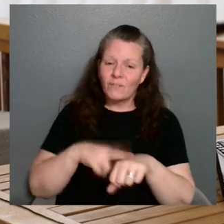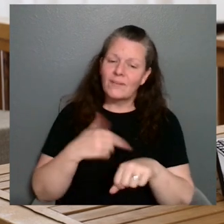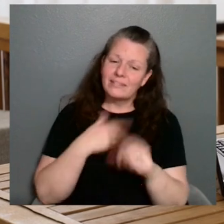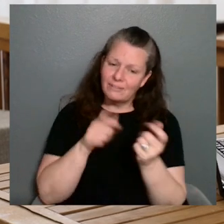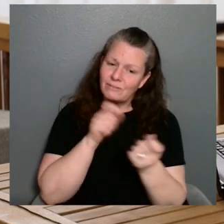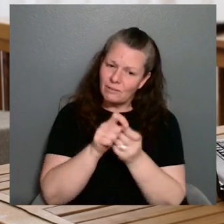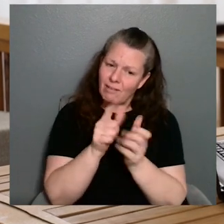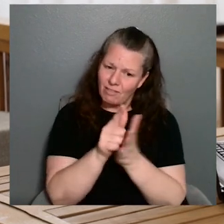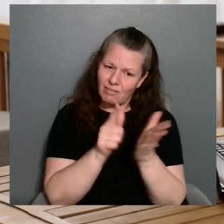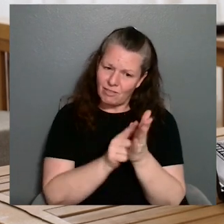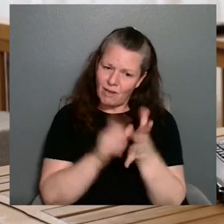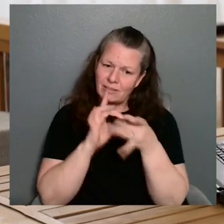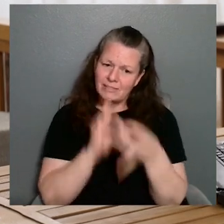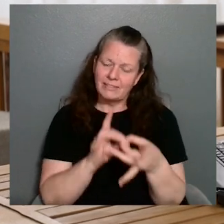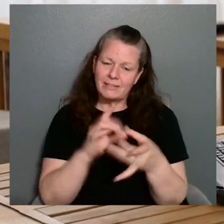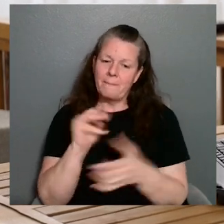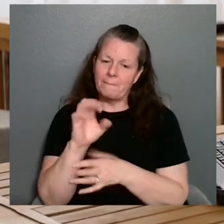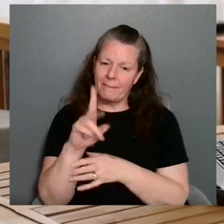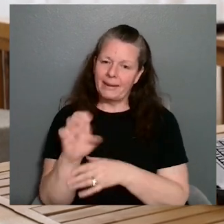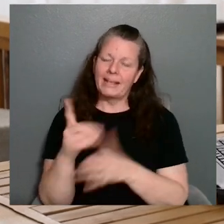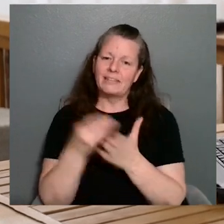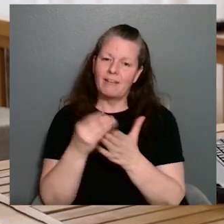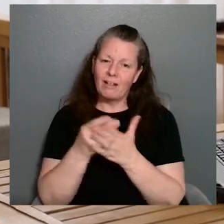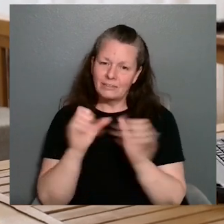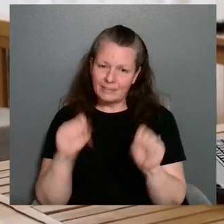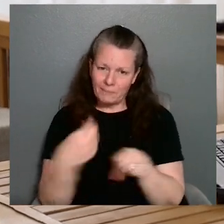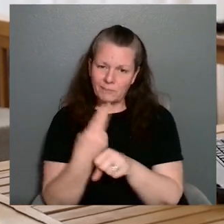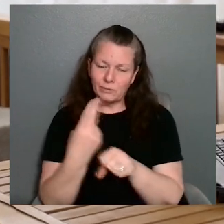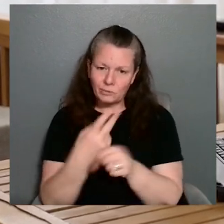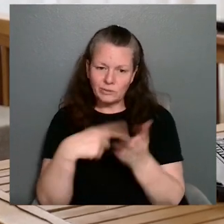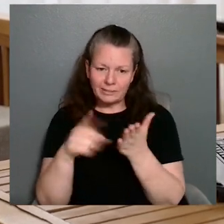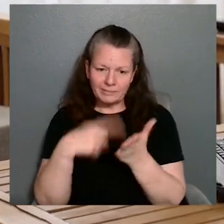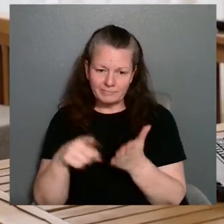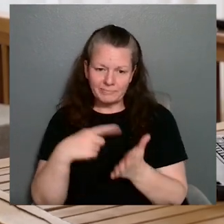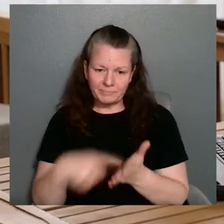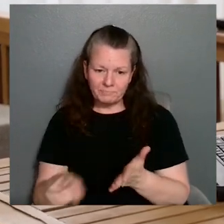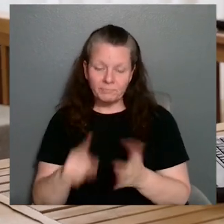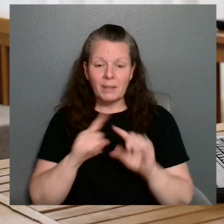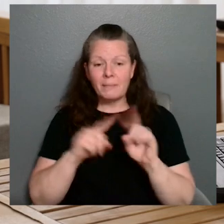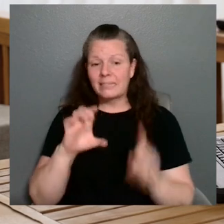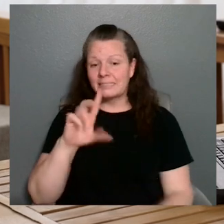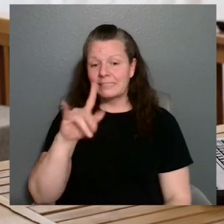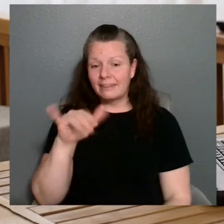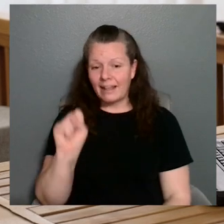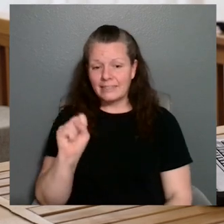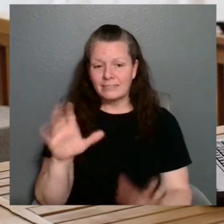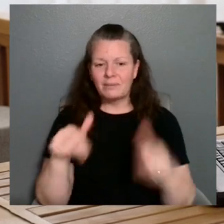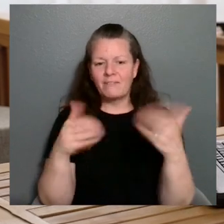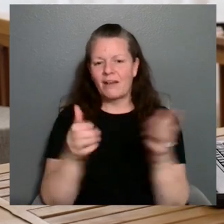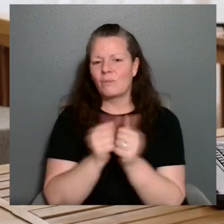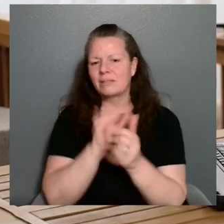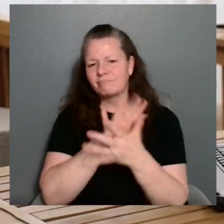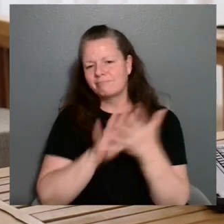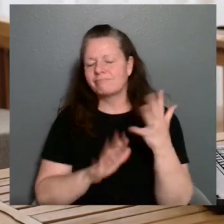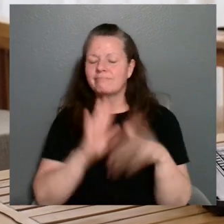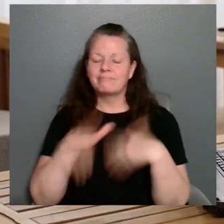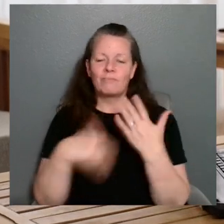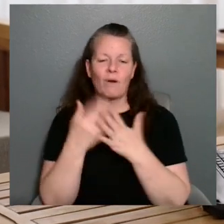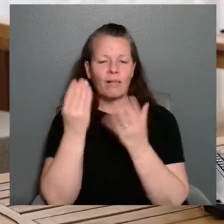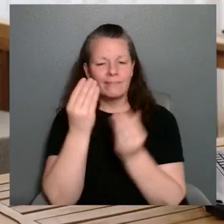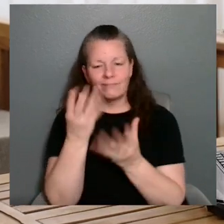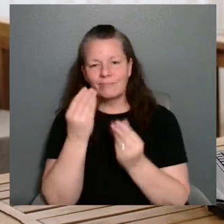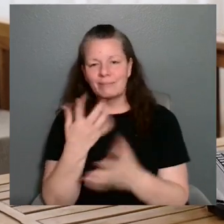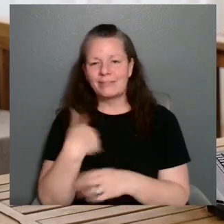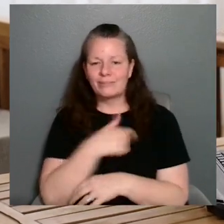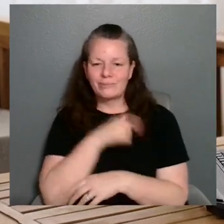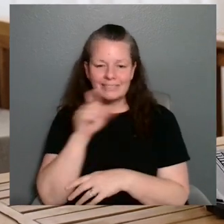course, there are certain laws regarding how Medicaid dollars are spent, but CDASS provides us with all the information